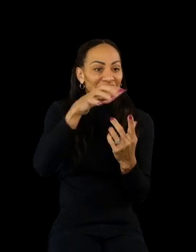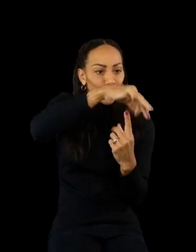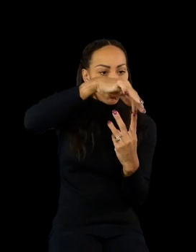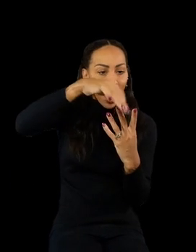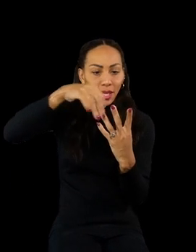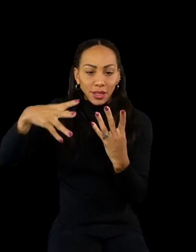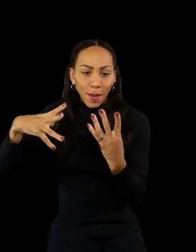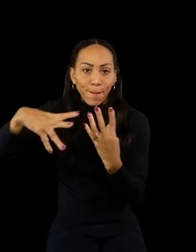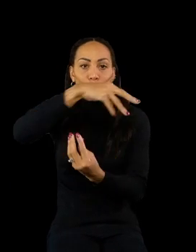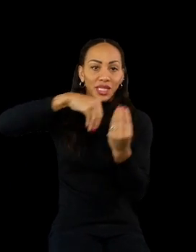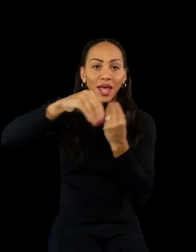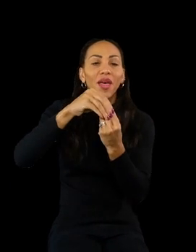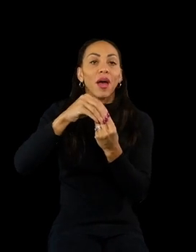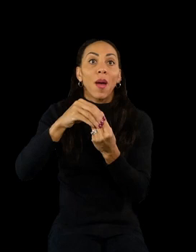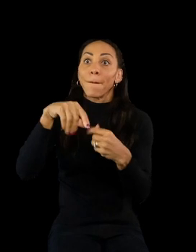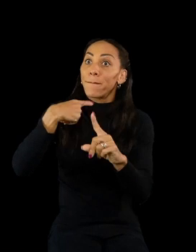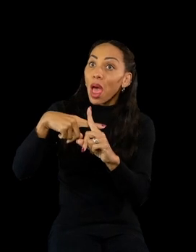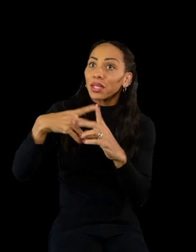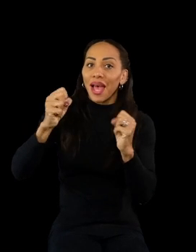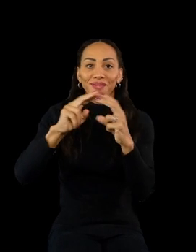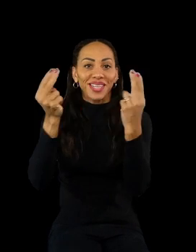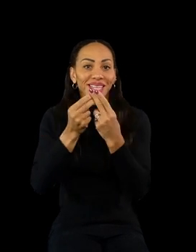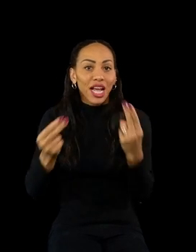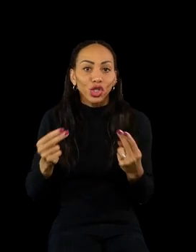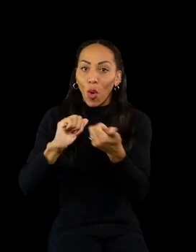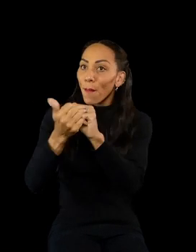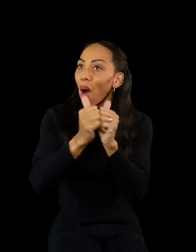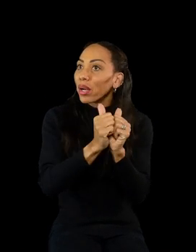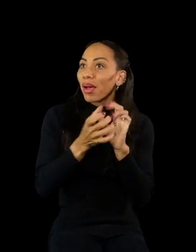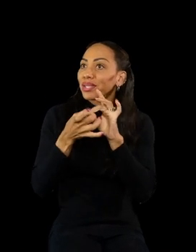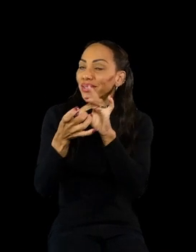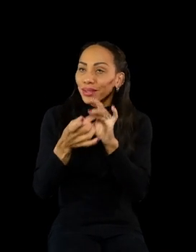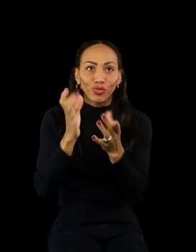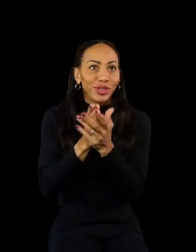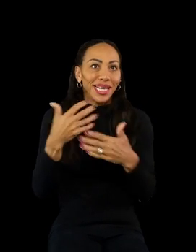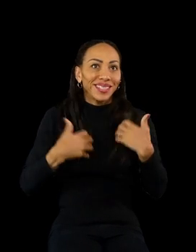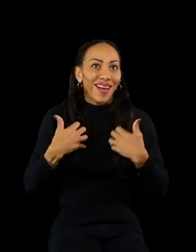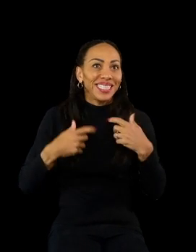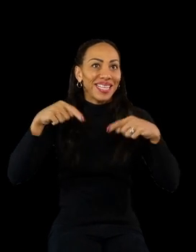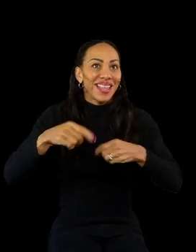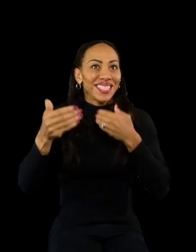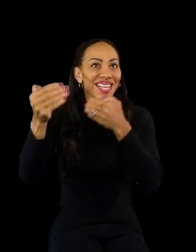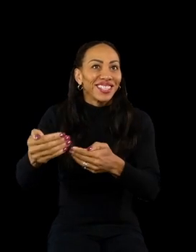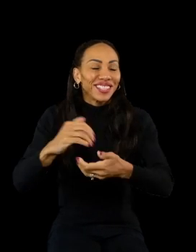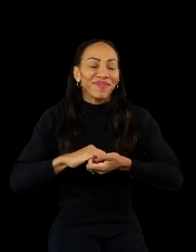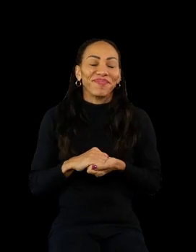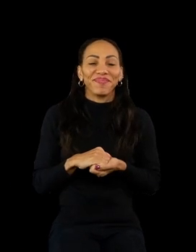pool various strands together and to have some of our international partners here. It's very exciting. I'm looking forward to the